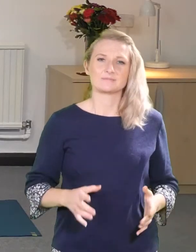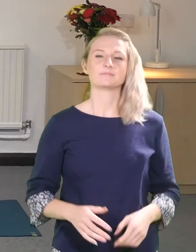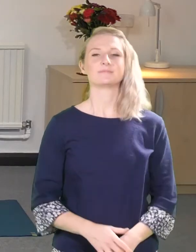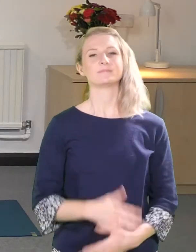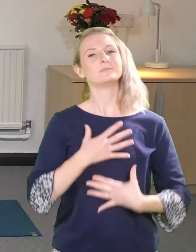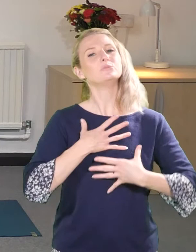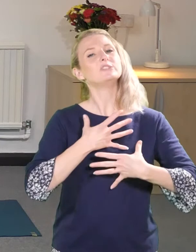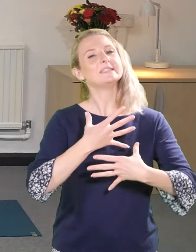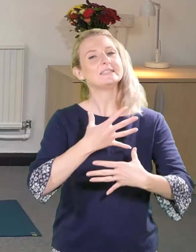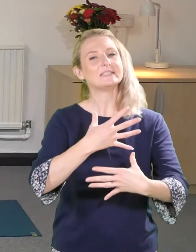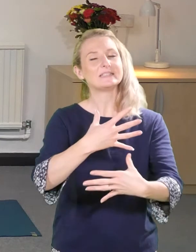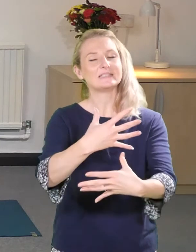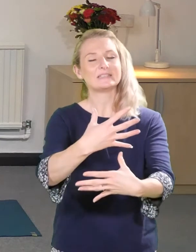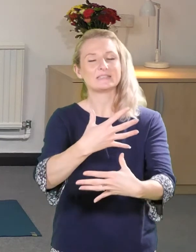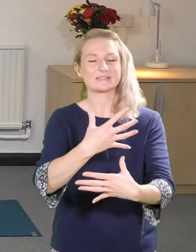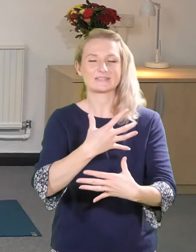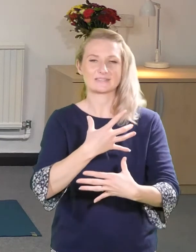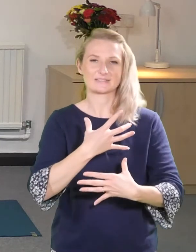Breathe deeply.